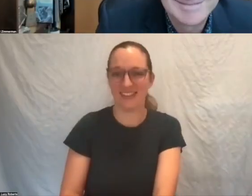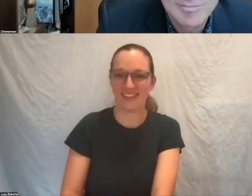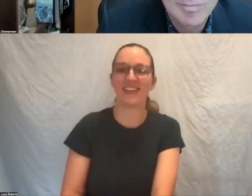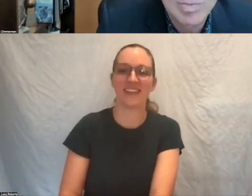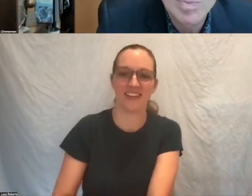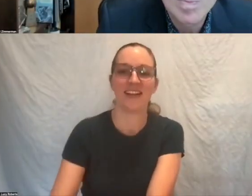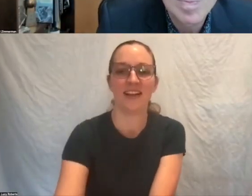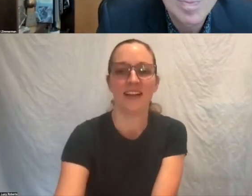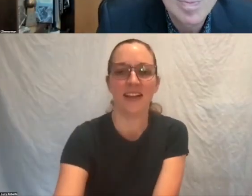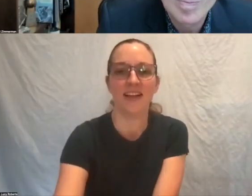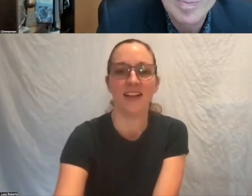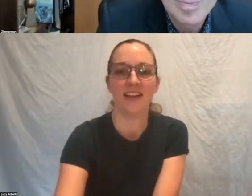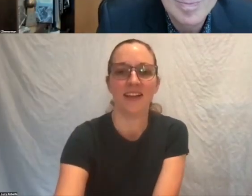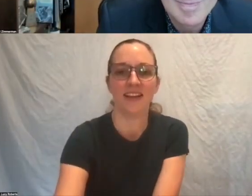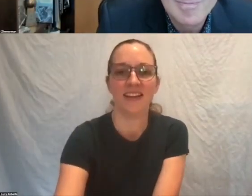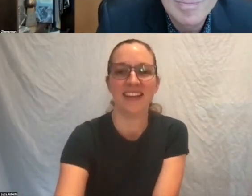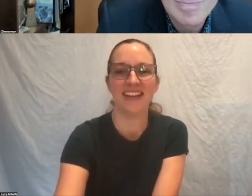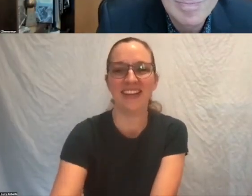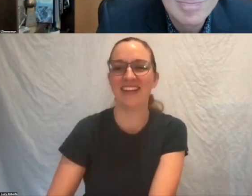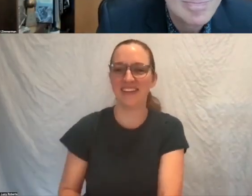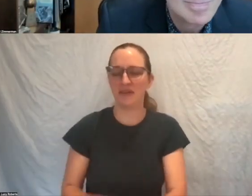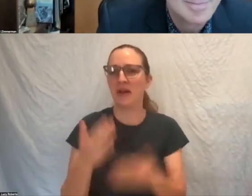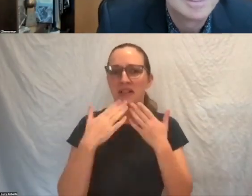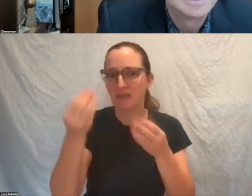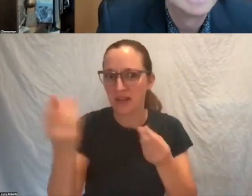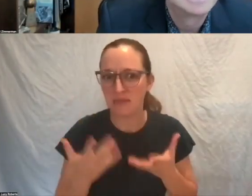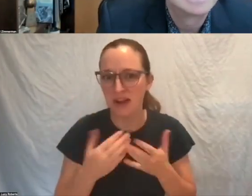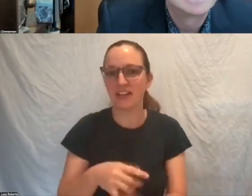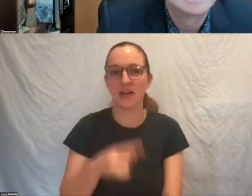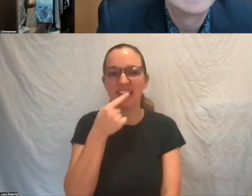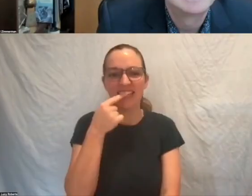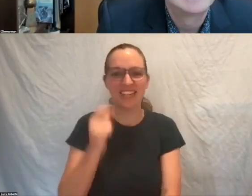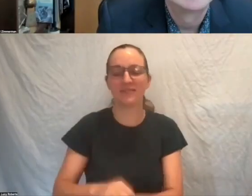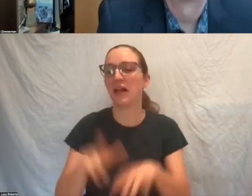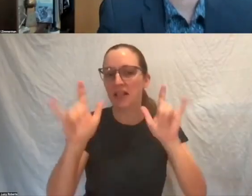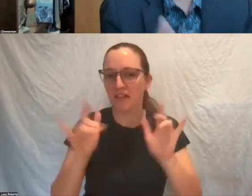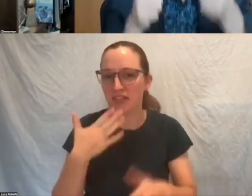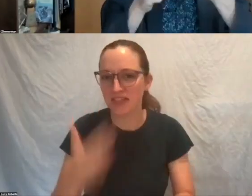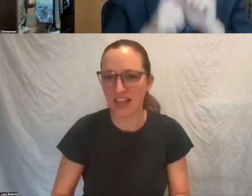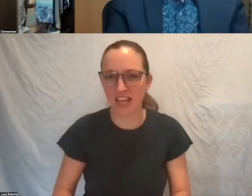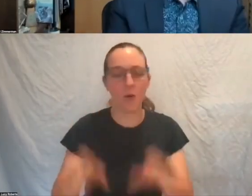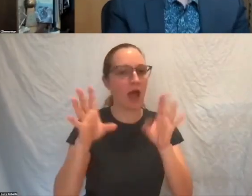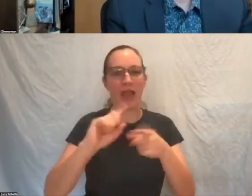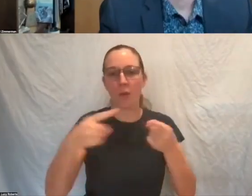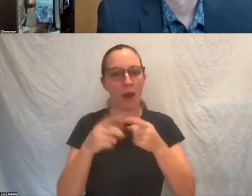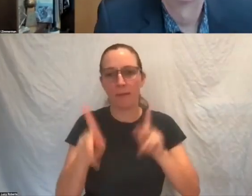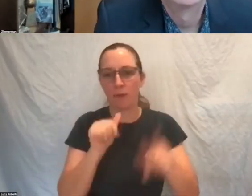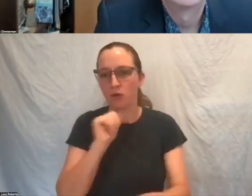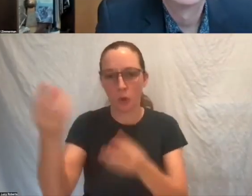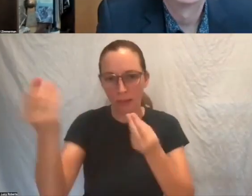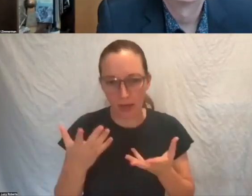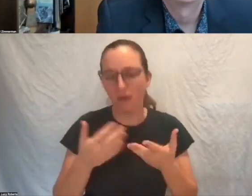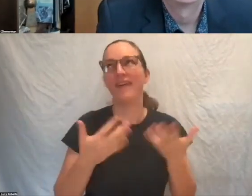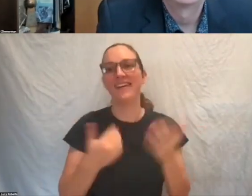Um, oh my God, thank you for whoever's telling me. Lipstick on my teeth. Love. Thank you. I hate when people don't tell me.